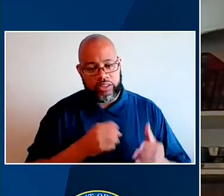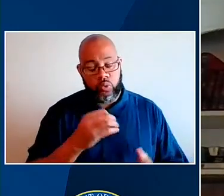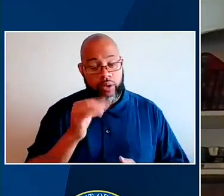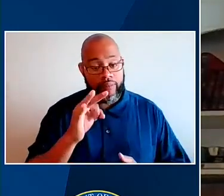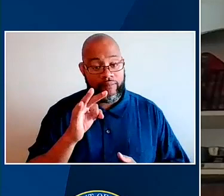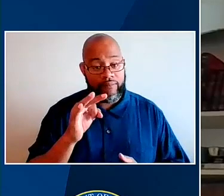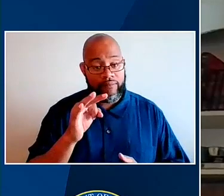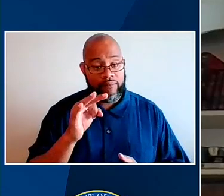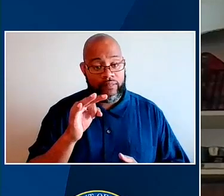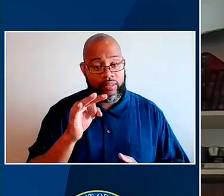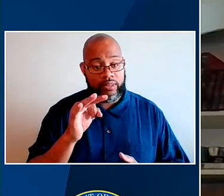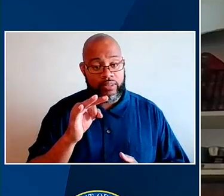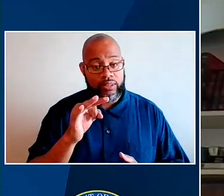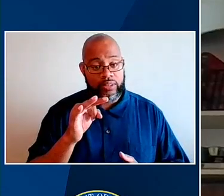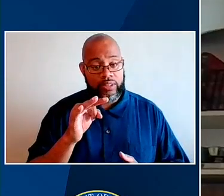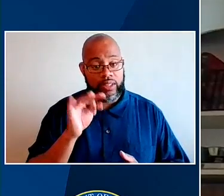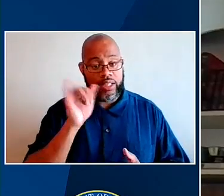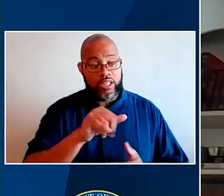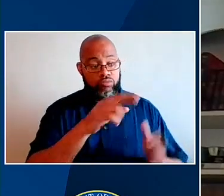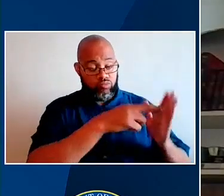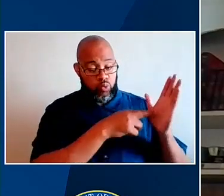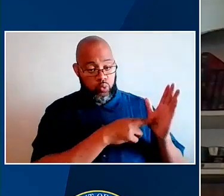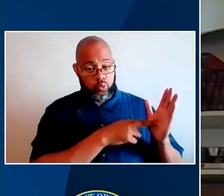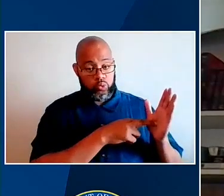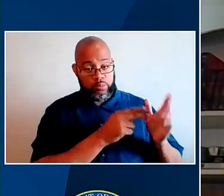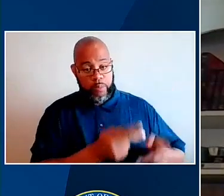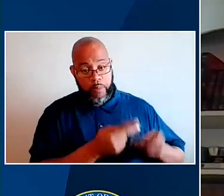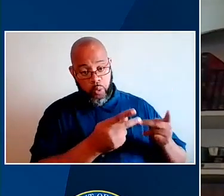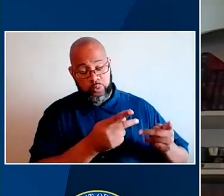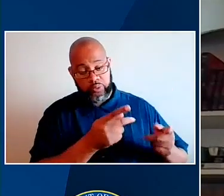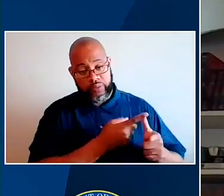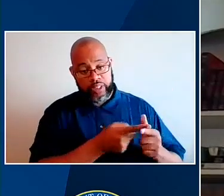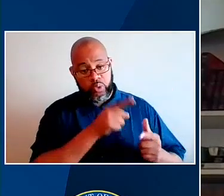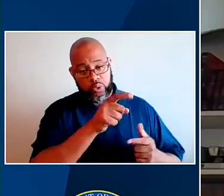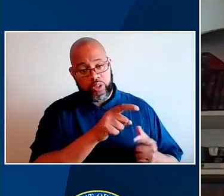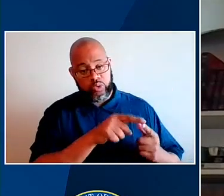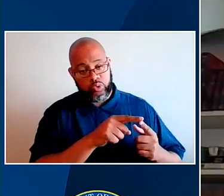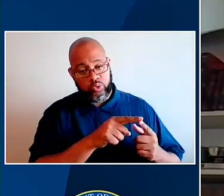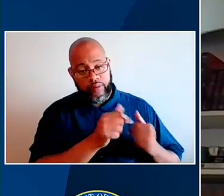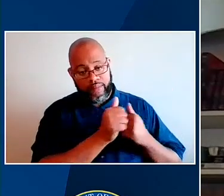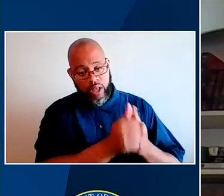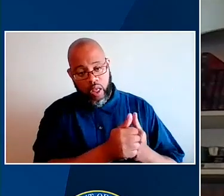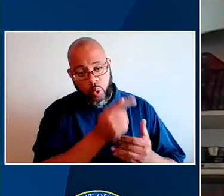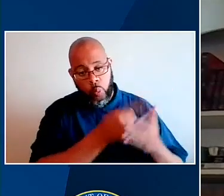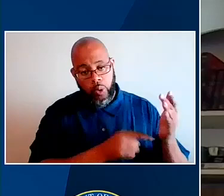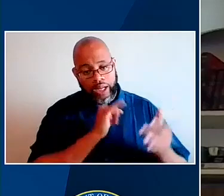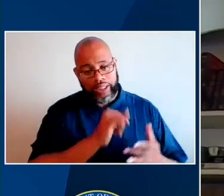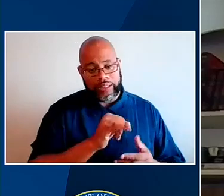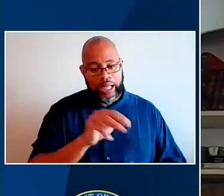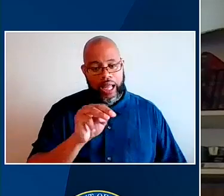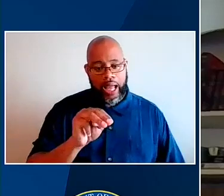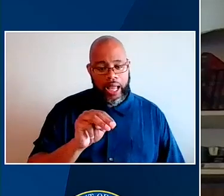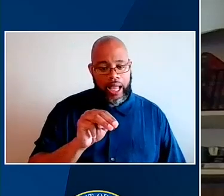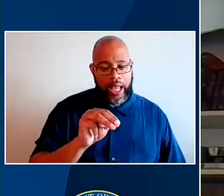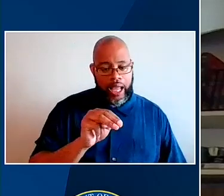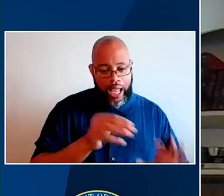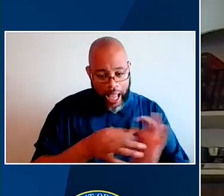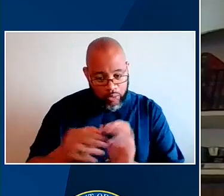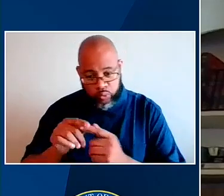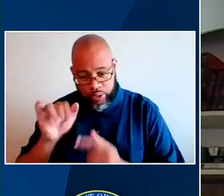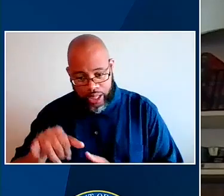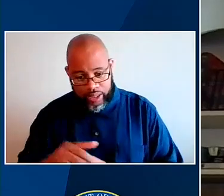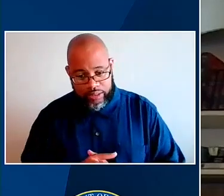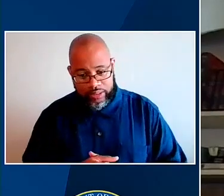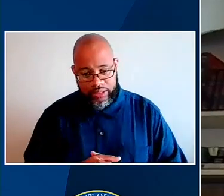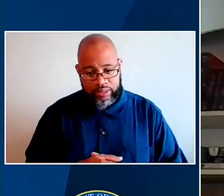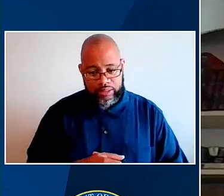if given those rules as proposed, then you need to conform what is in M to that. So for instance, the opt-out is no